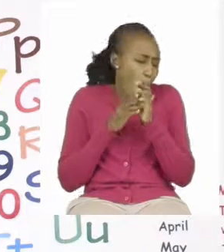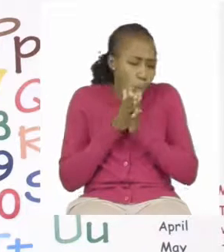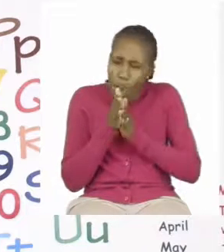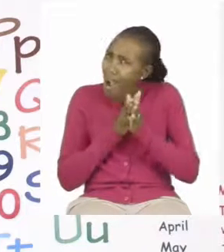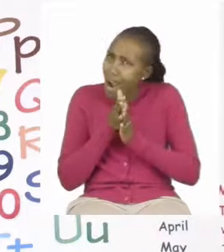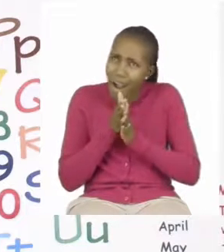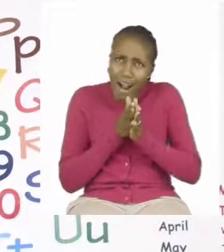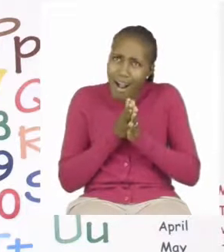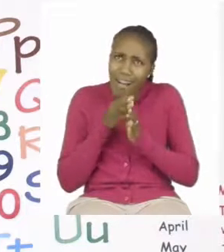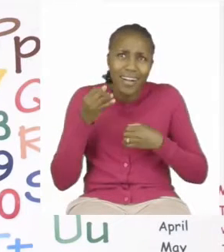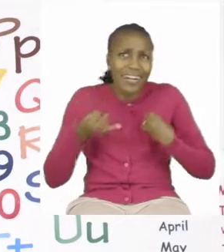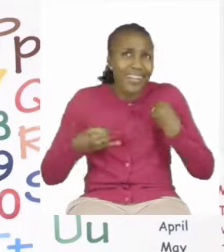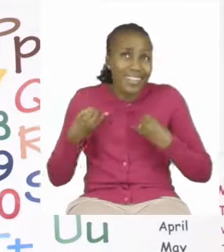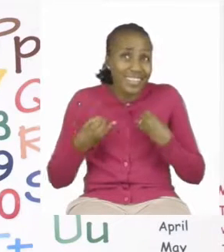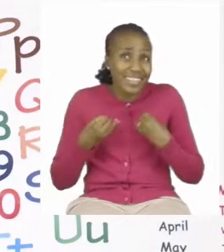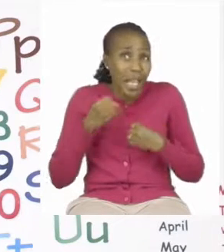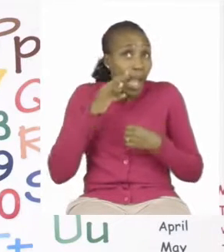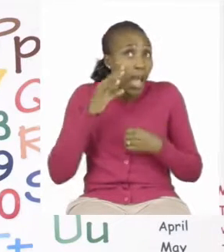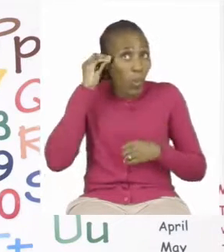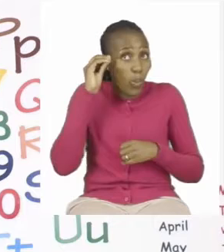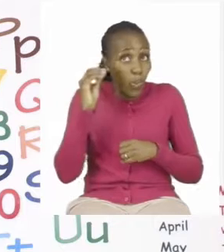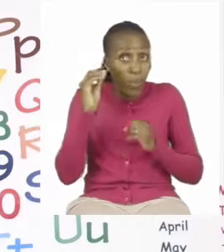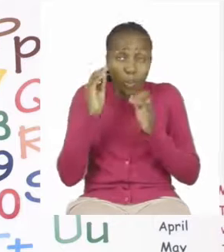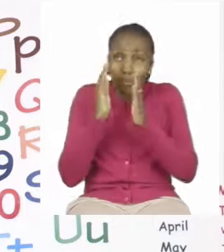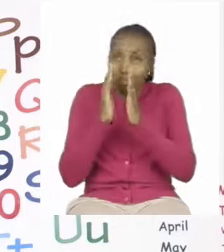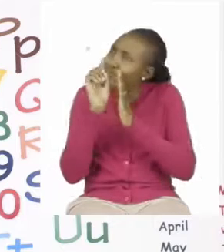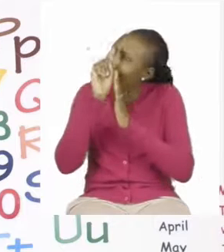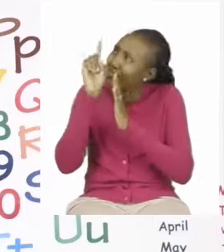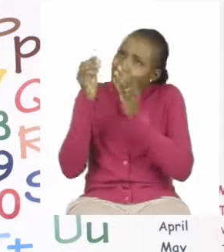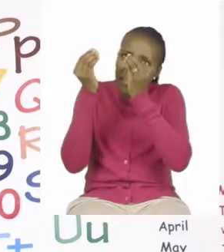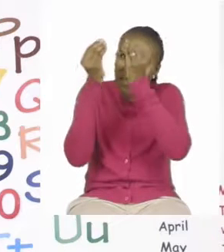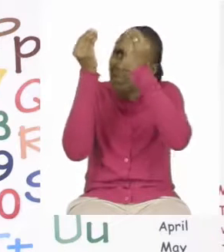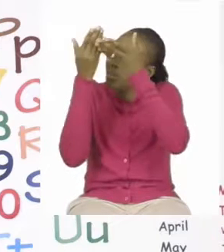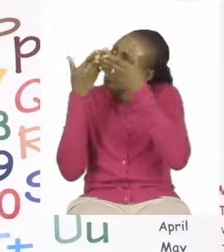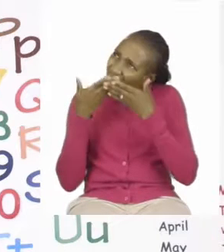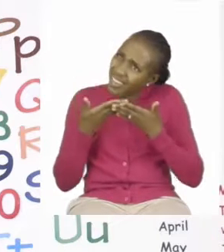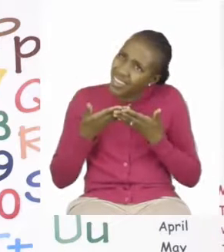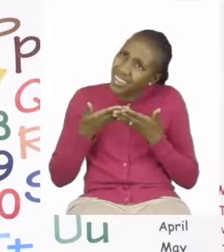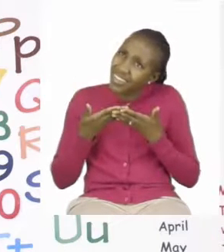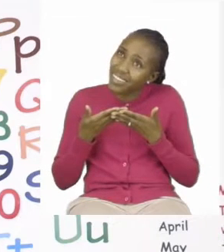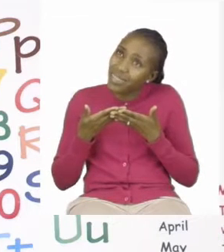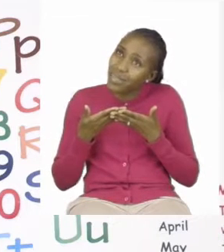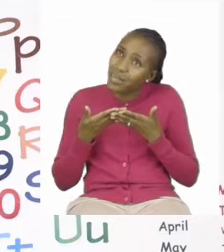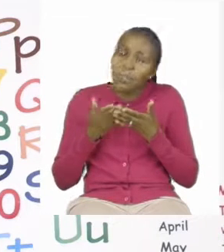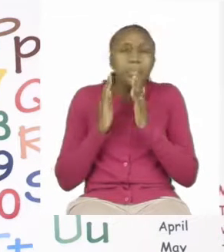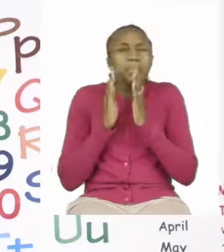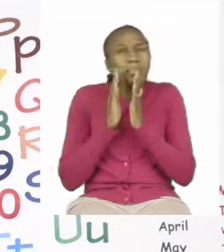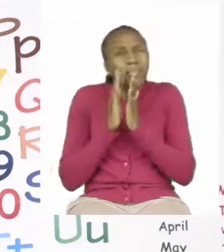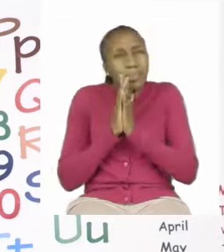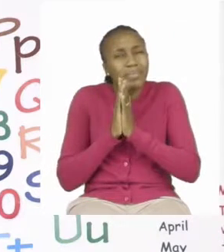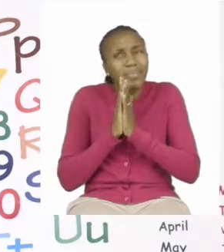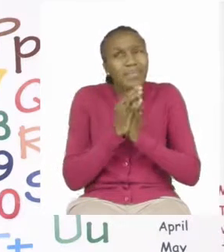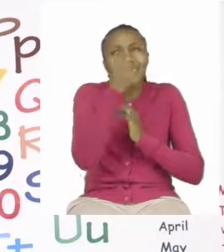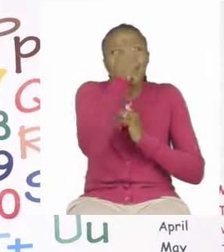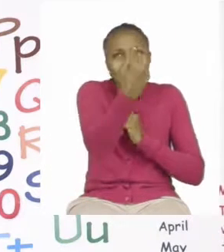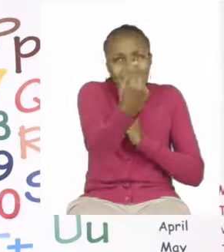Remember, if you don't know what to do, you can always ask an adult to help you. But make sure that you finish your